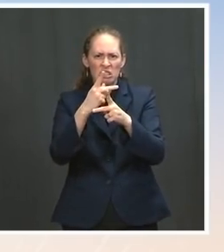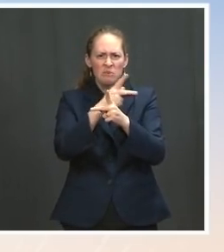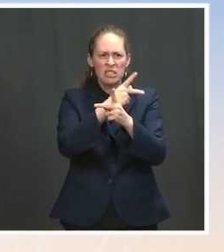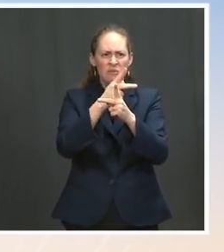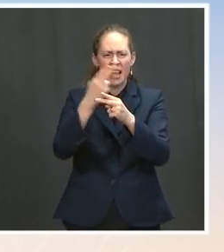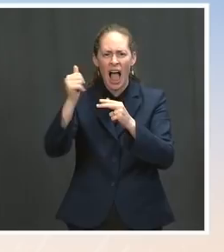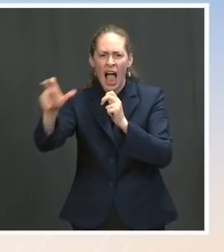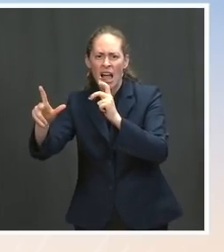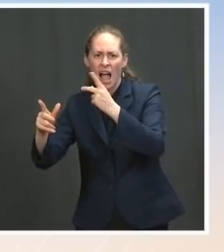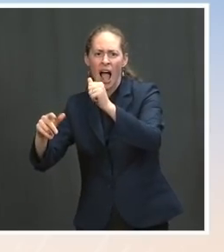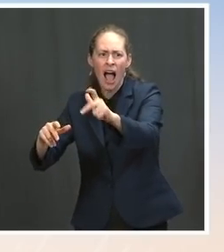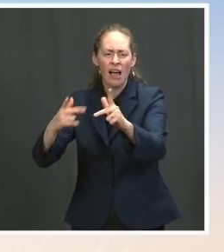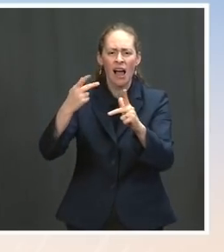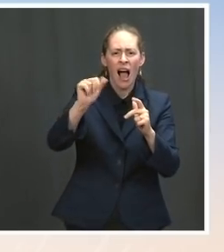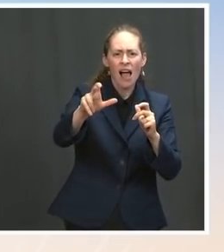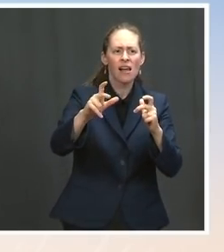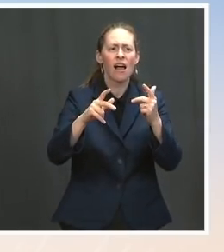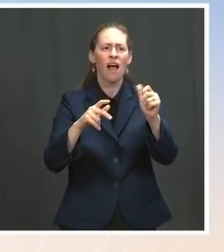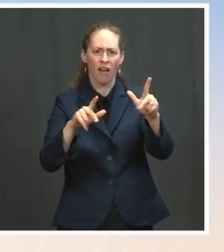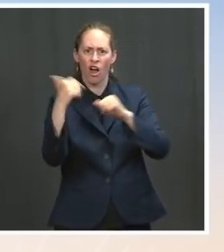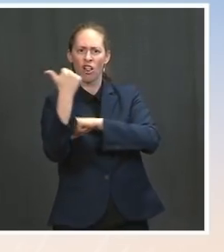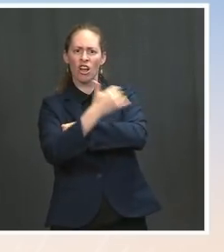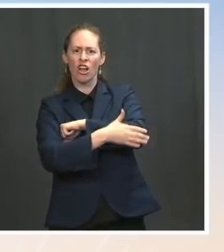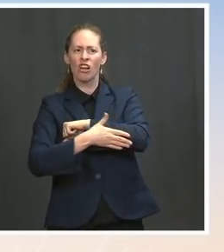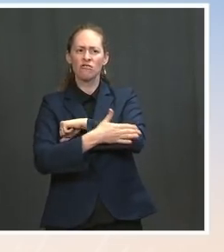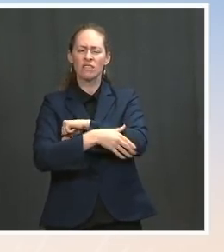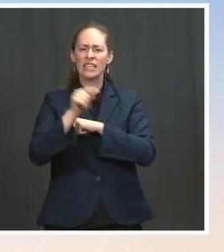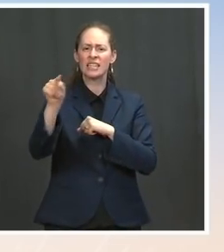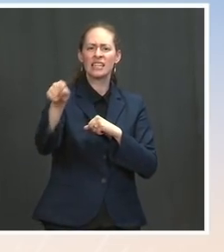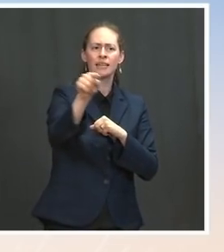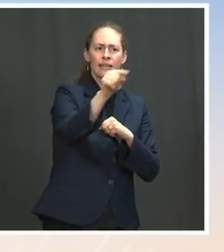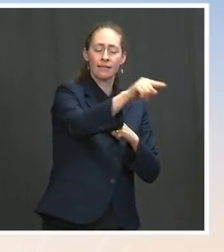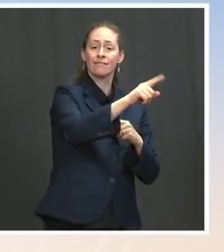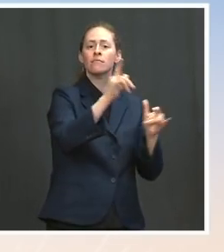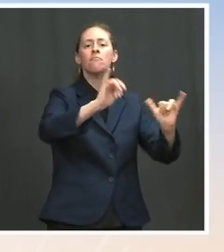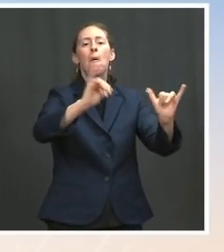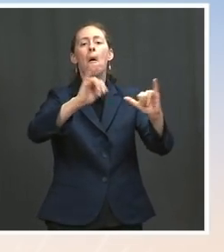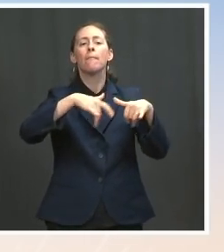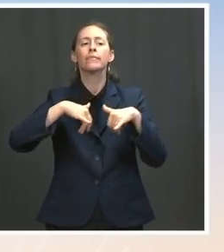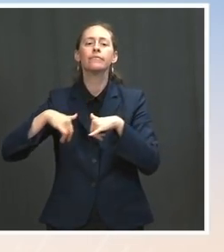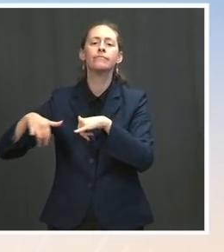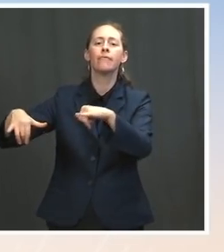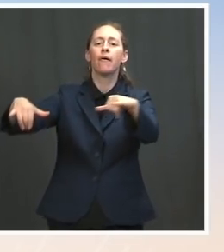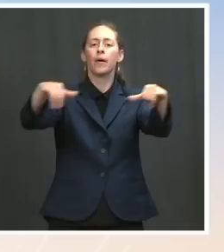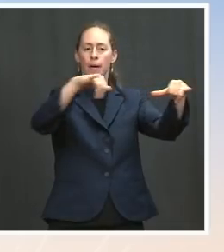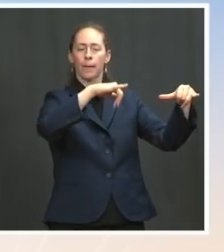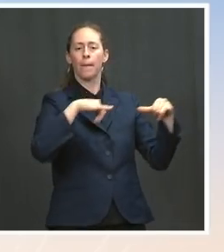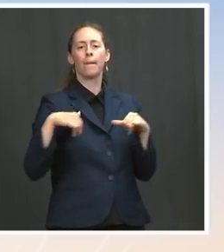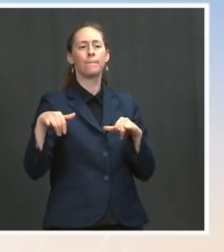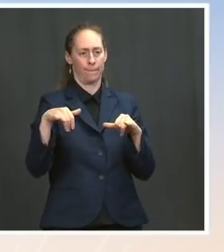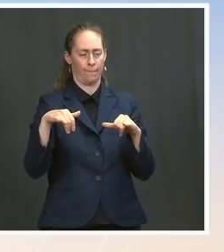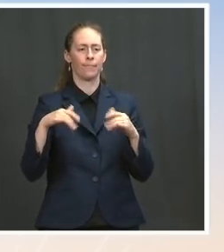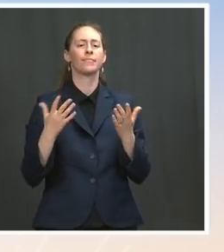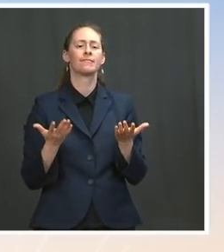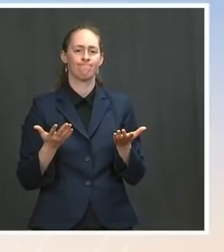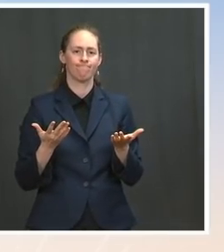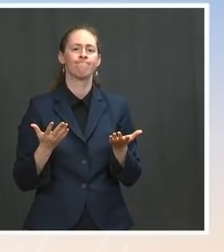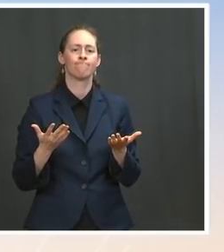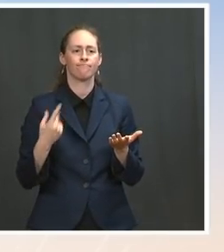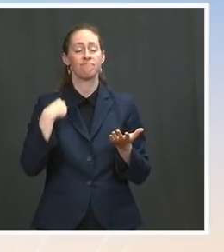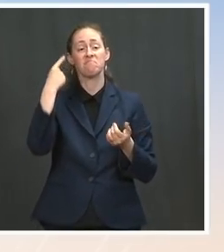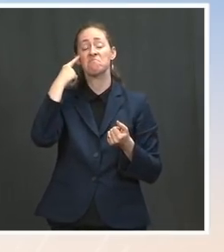have similar concerns. So we expect this to be an issue of discussion throughout the president's trip, I will say. In terms